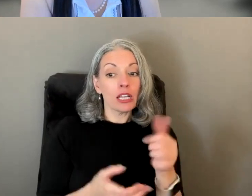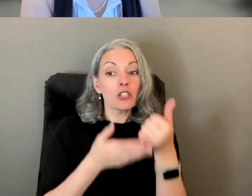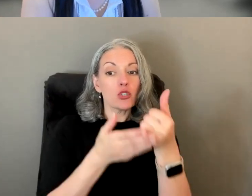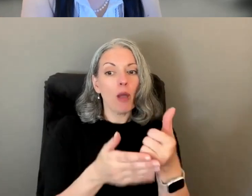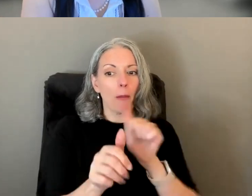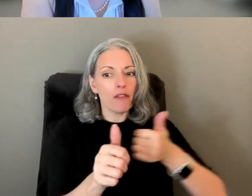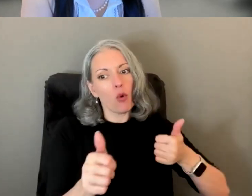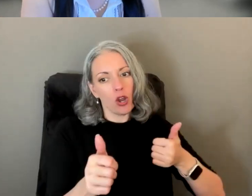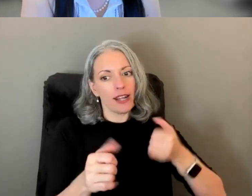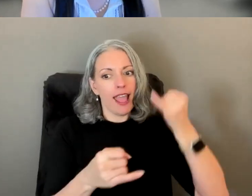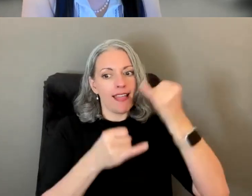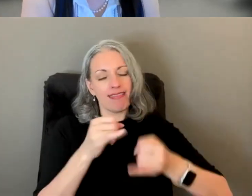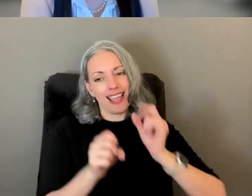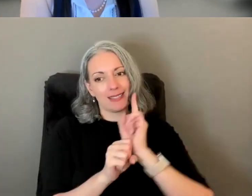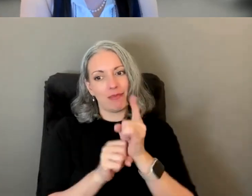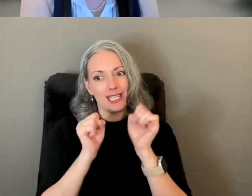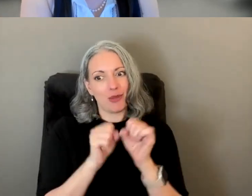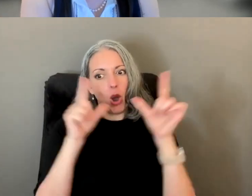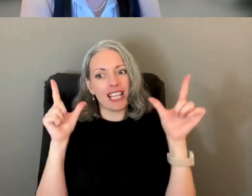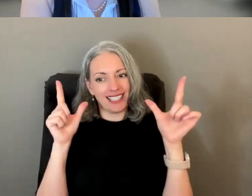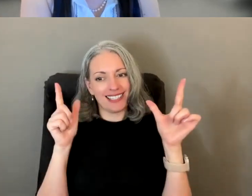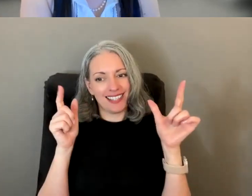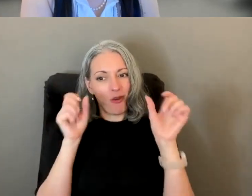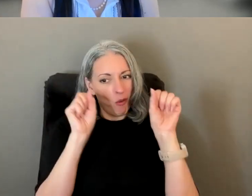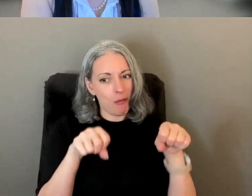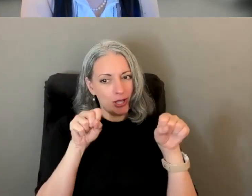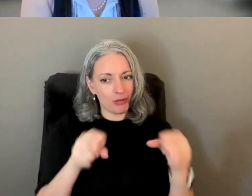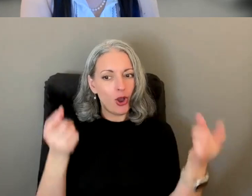minute surprises with what might happen.